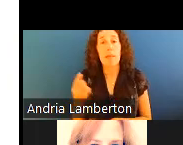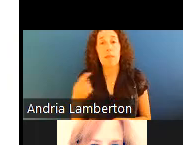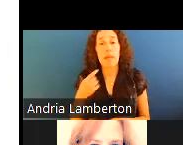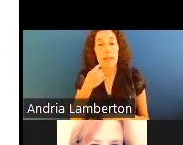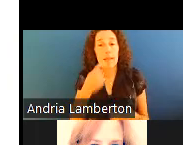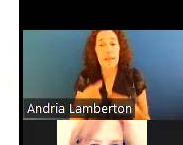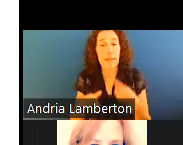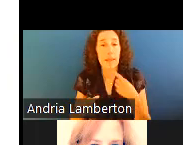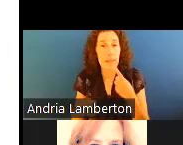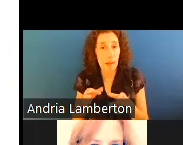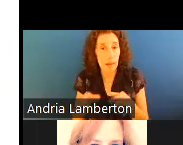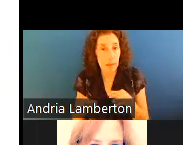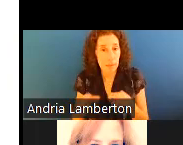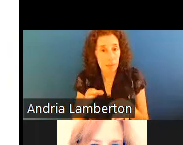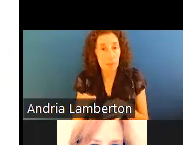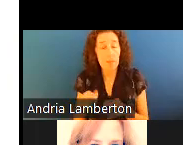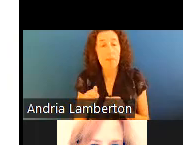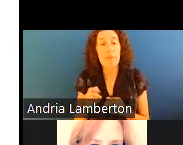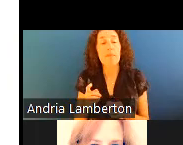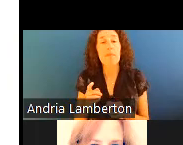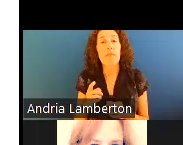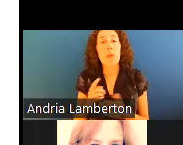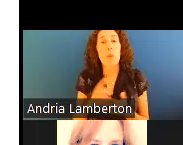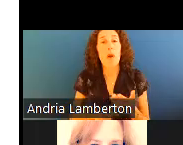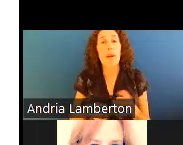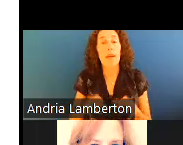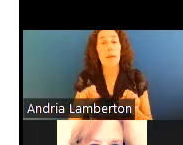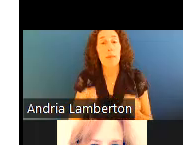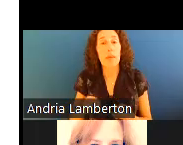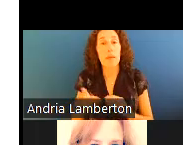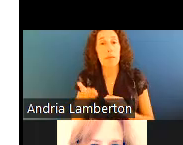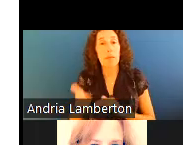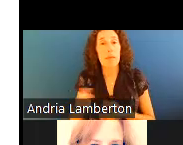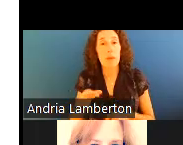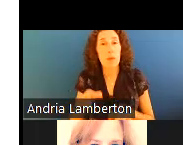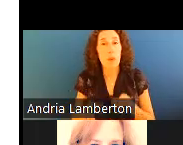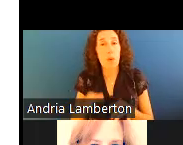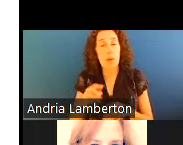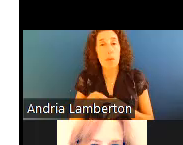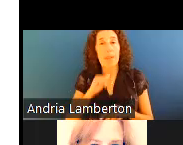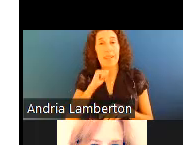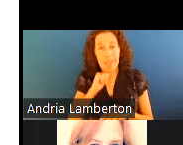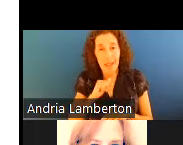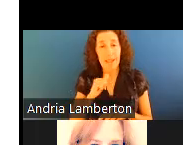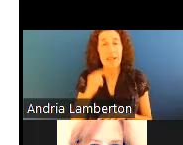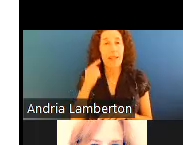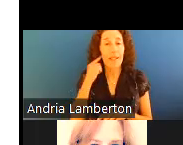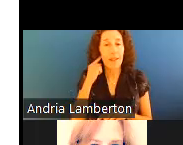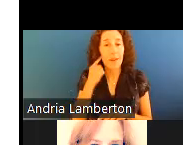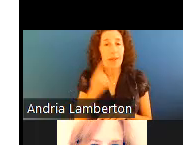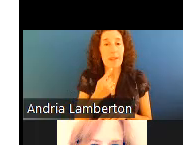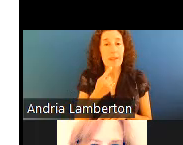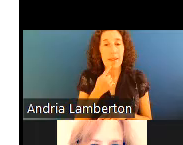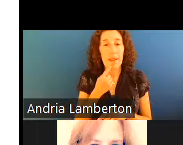certain requirements to keep that from being hearsay. But if, for example, the defendant wrote some kind of statement apologizing